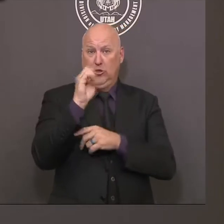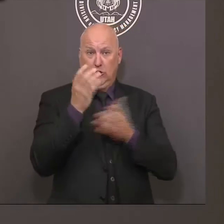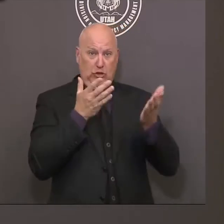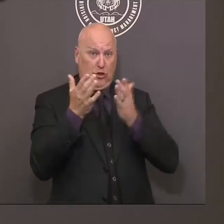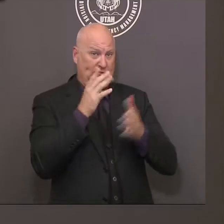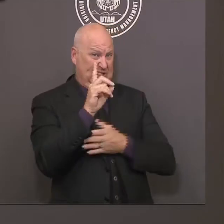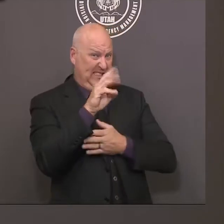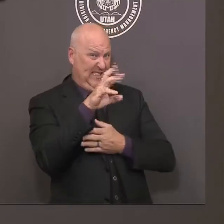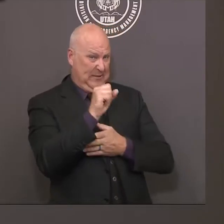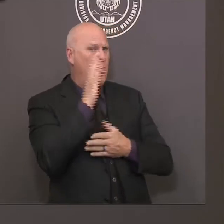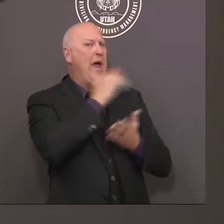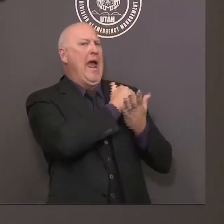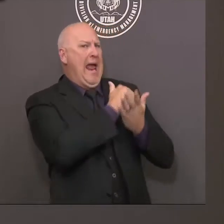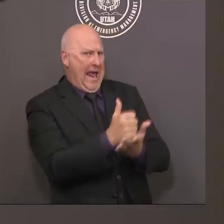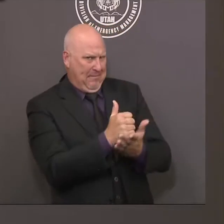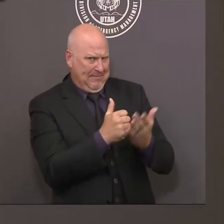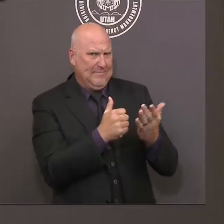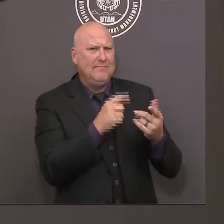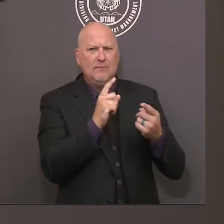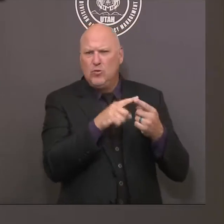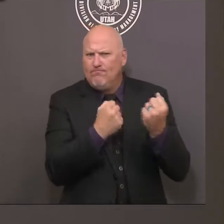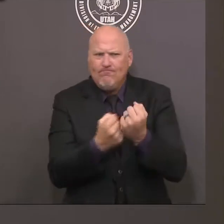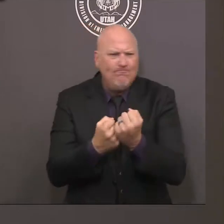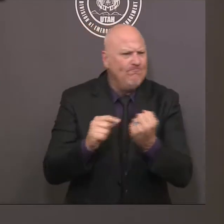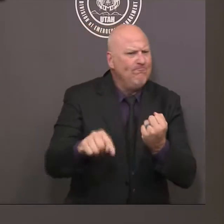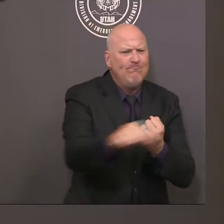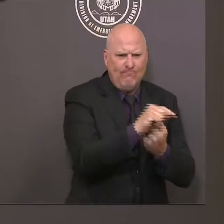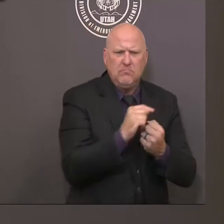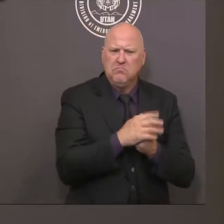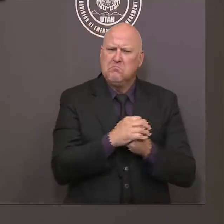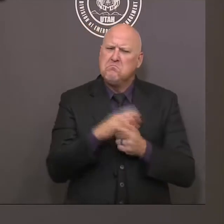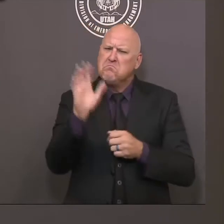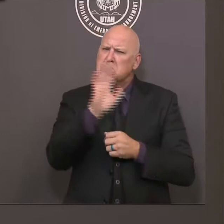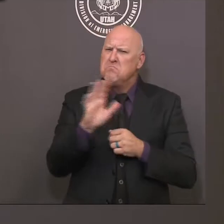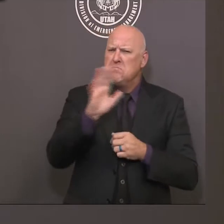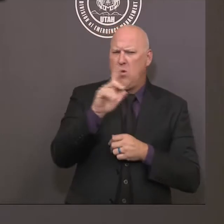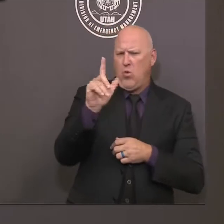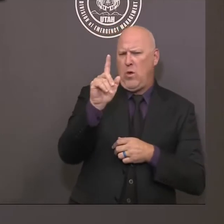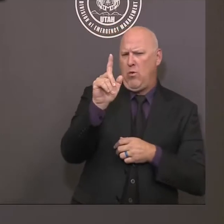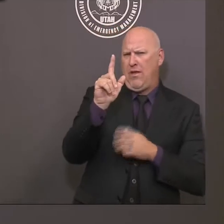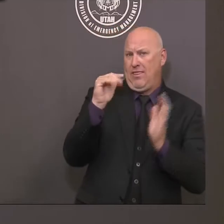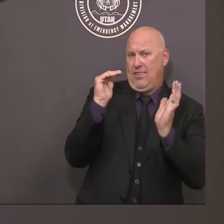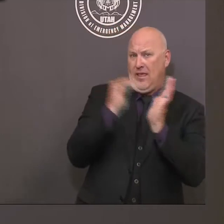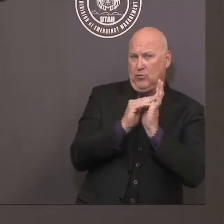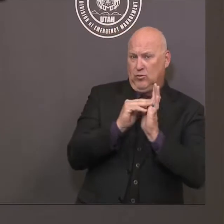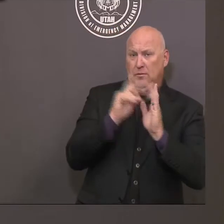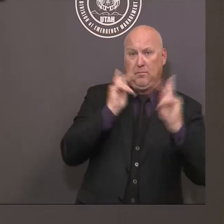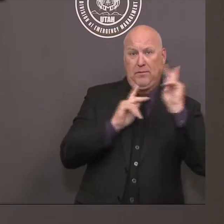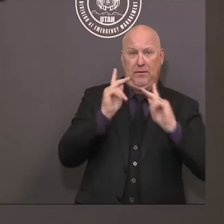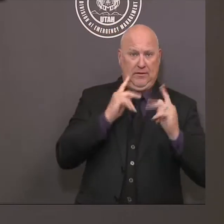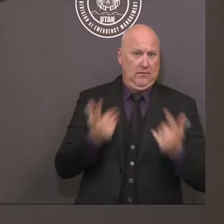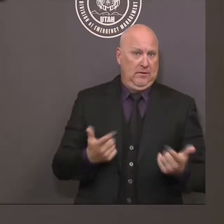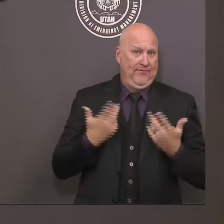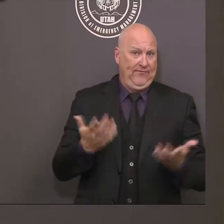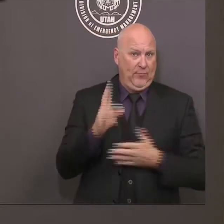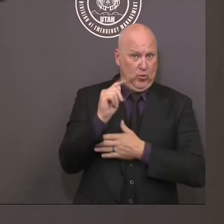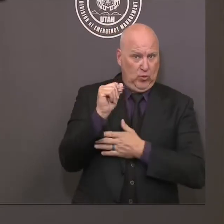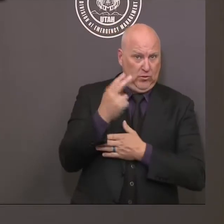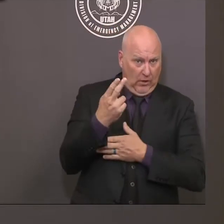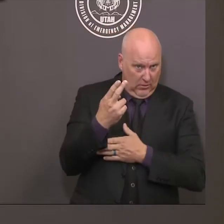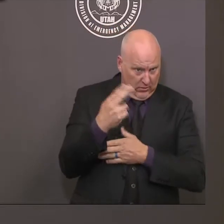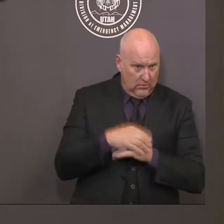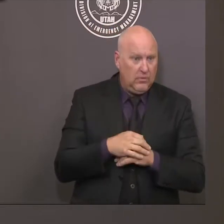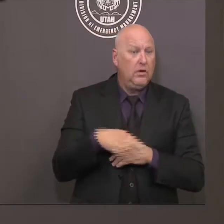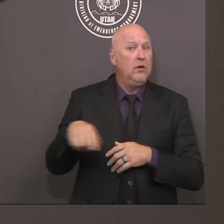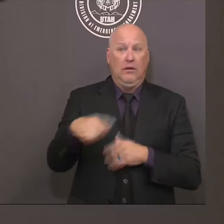for over 21,000 Utahns through a bill we'll be discussing over the next couple of days. As you're also